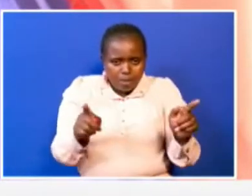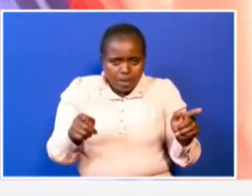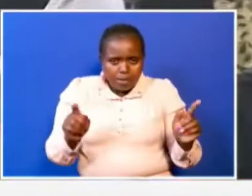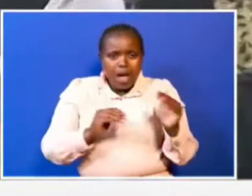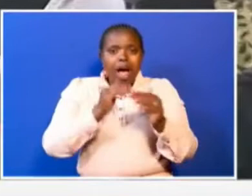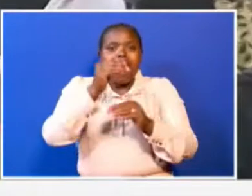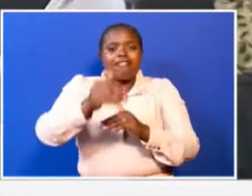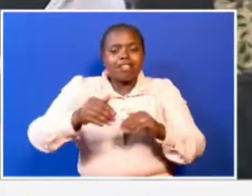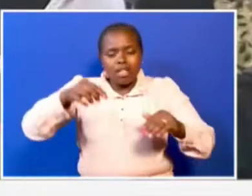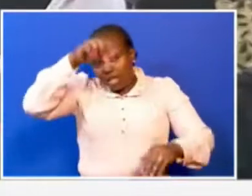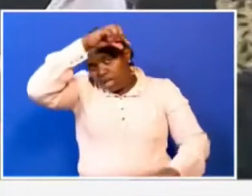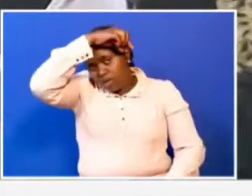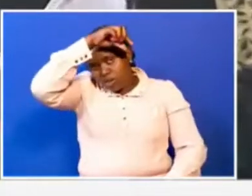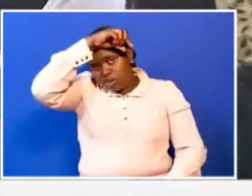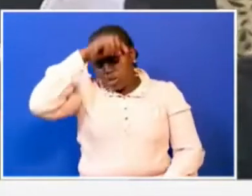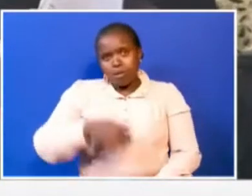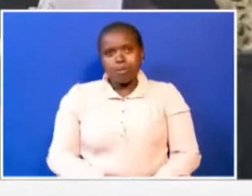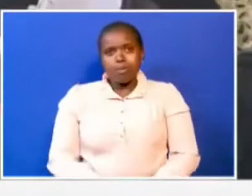ya kufuzu.